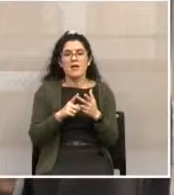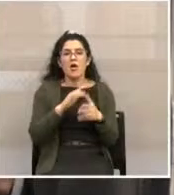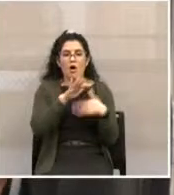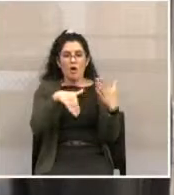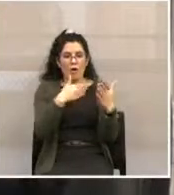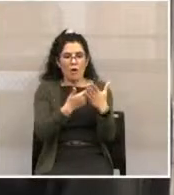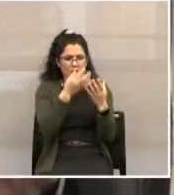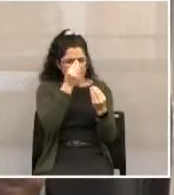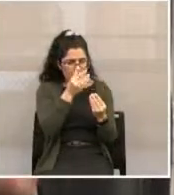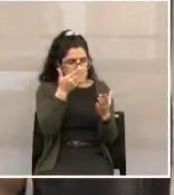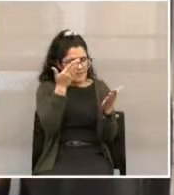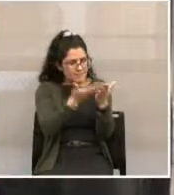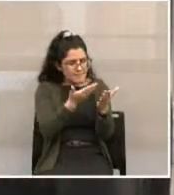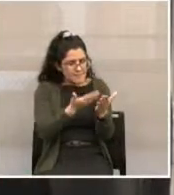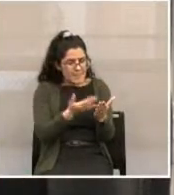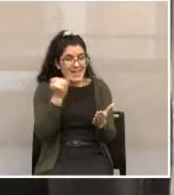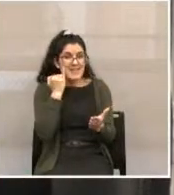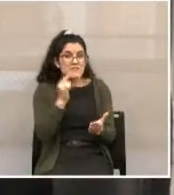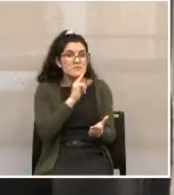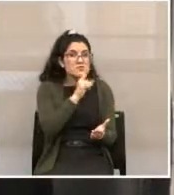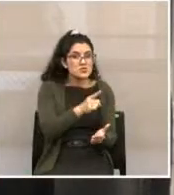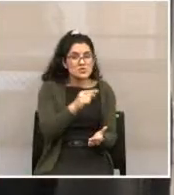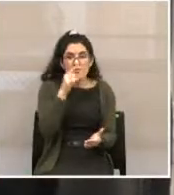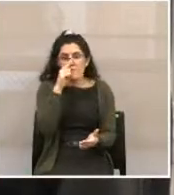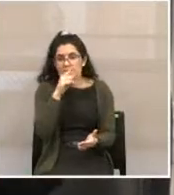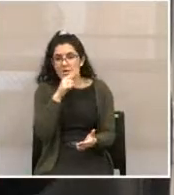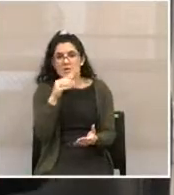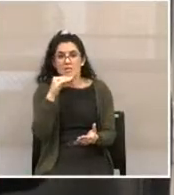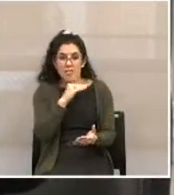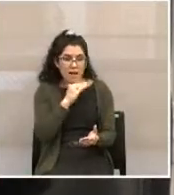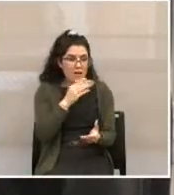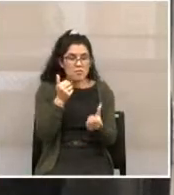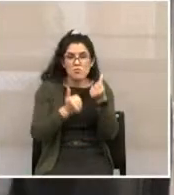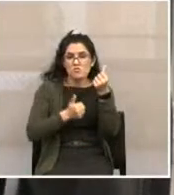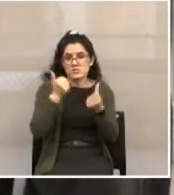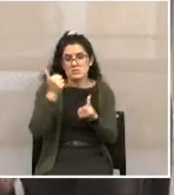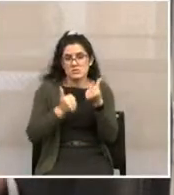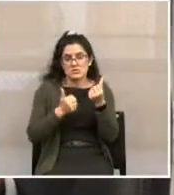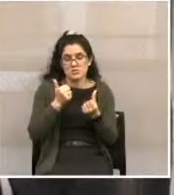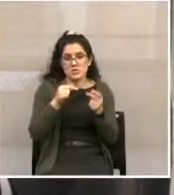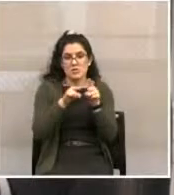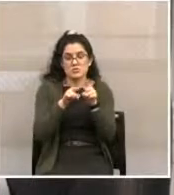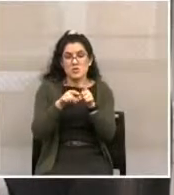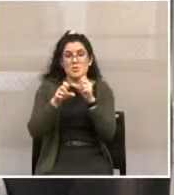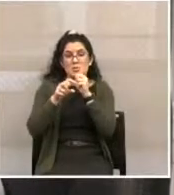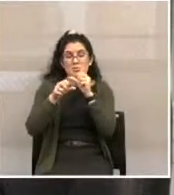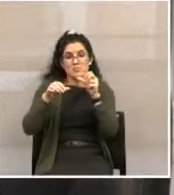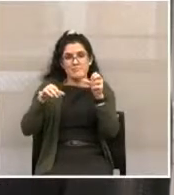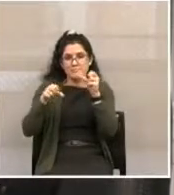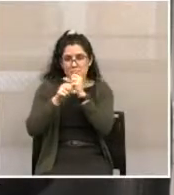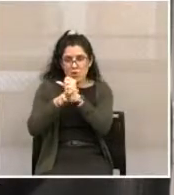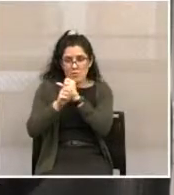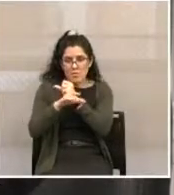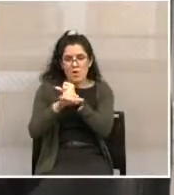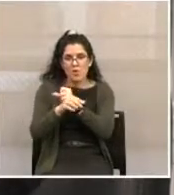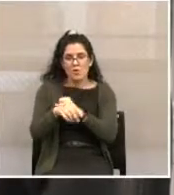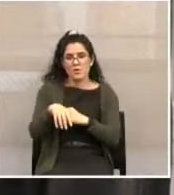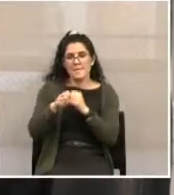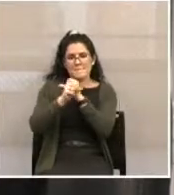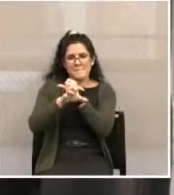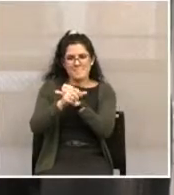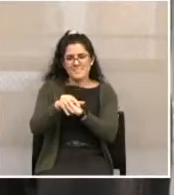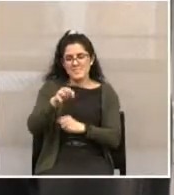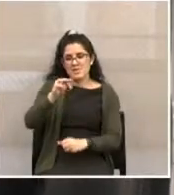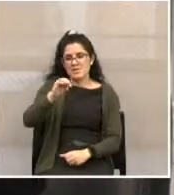which we try to do constantly. Try to promote media literacy, frankly, because I